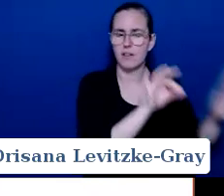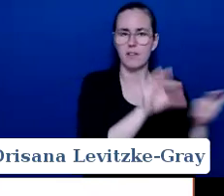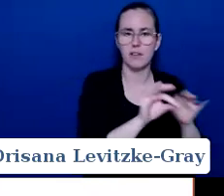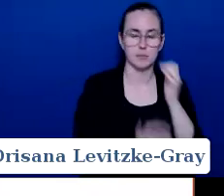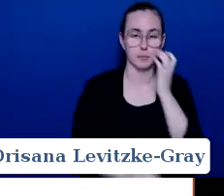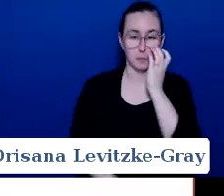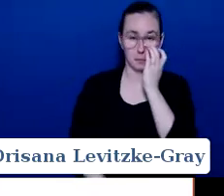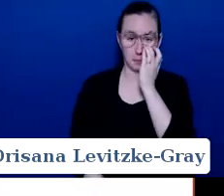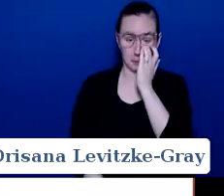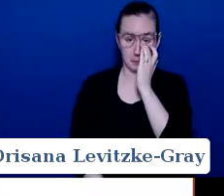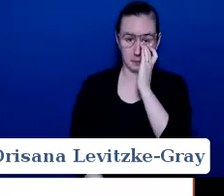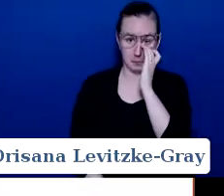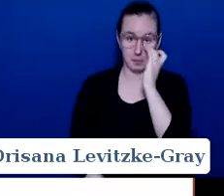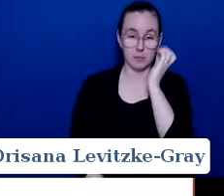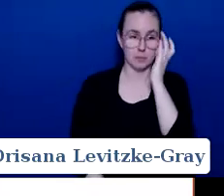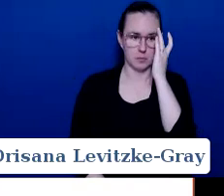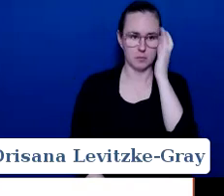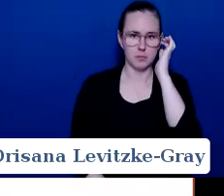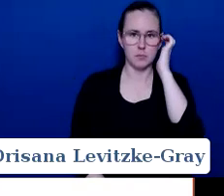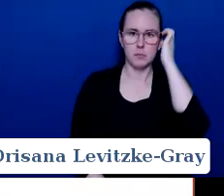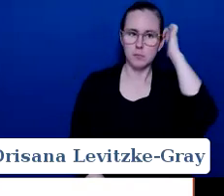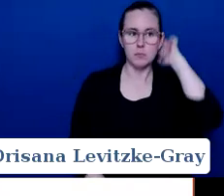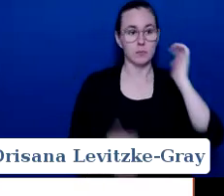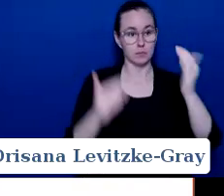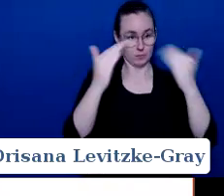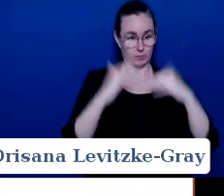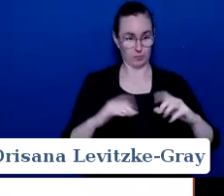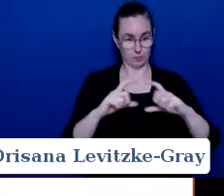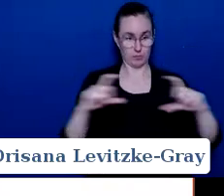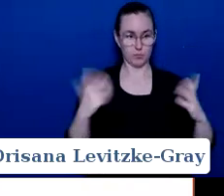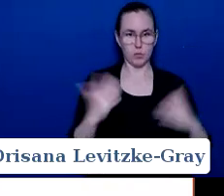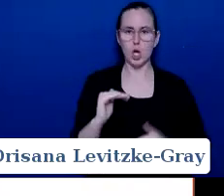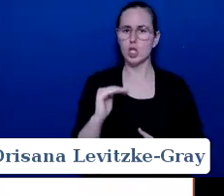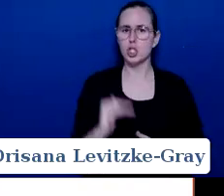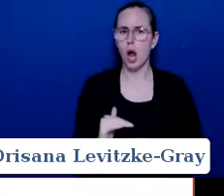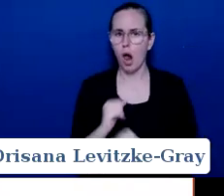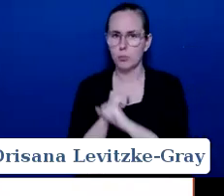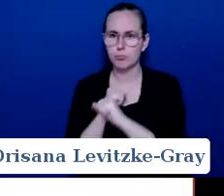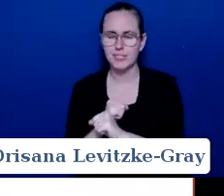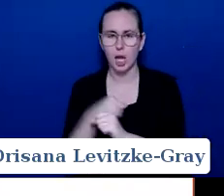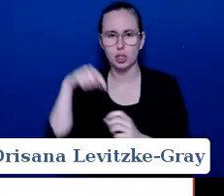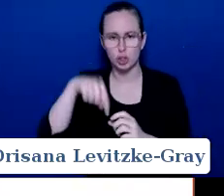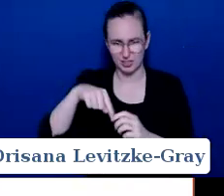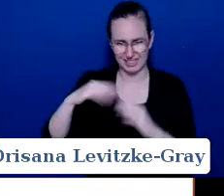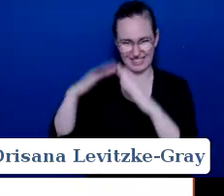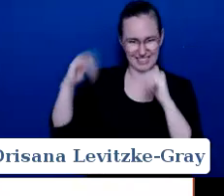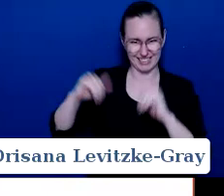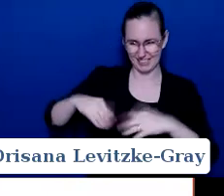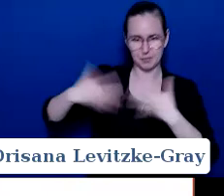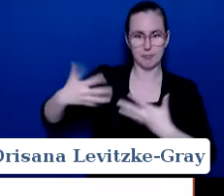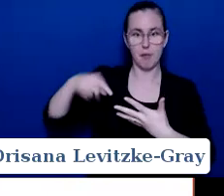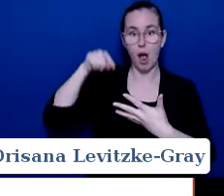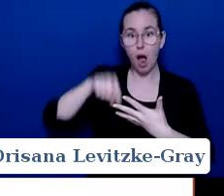It's related to functioning difficulties, but not all the children that are assessed with developmental delays at 2-year-old will end up as